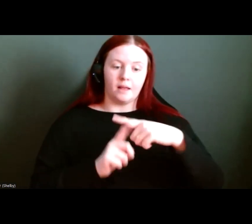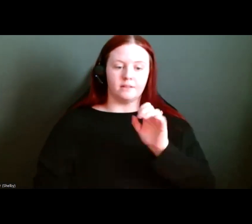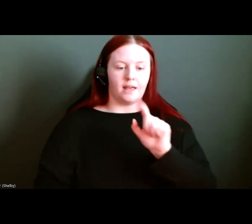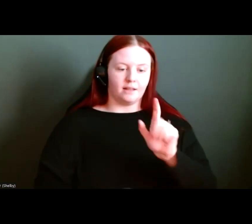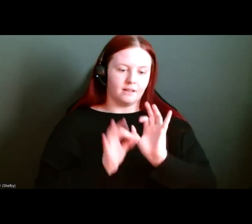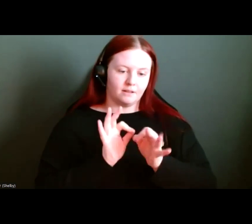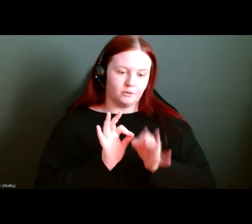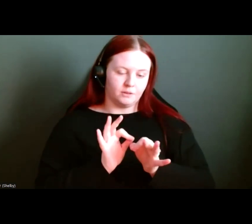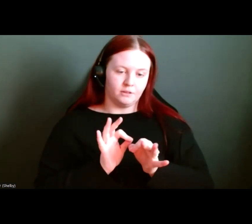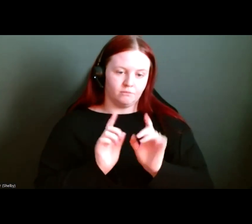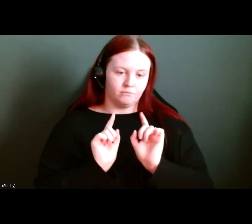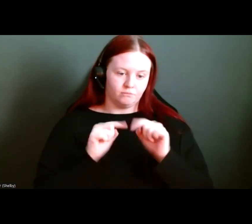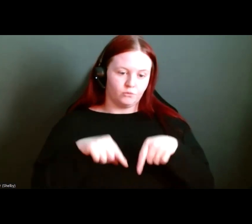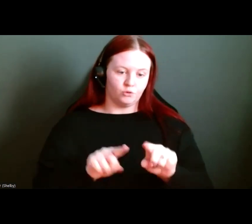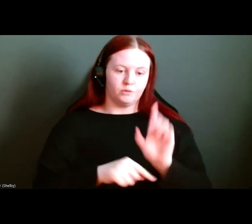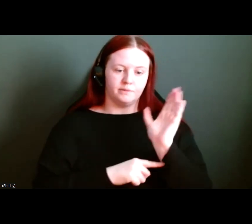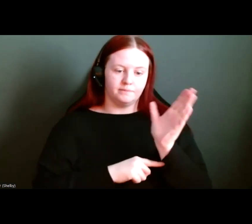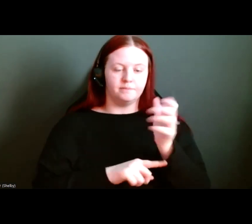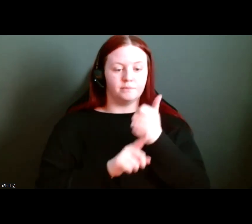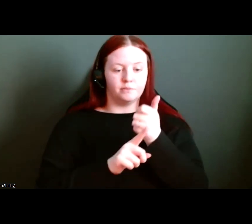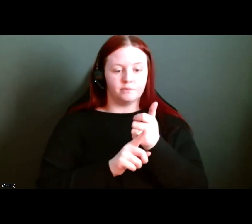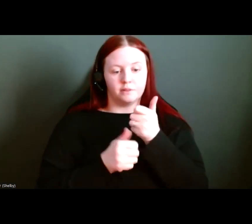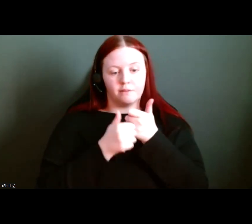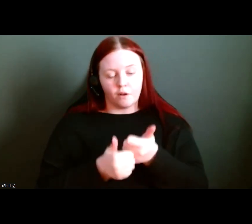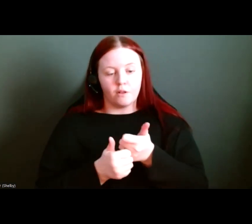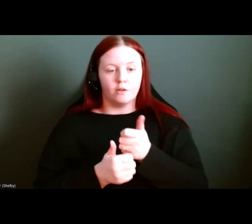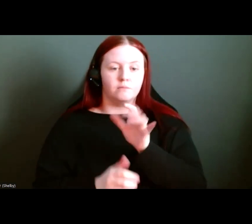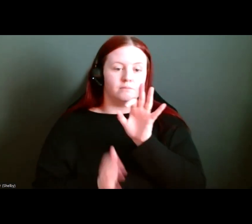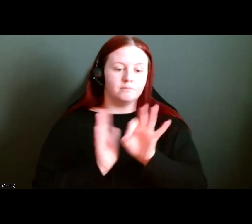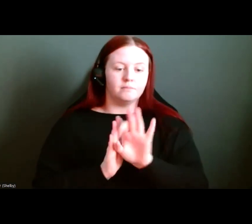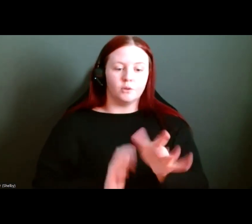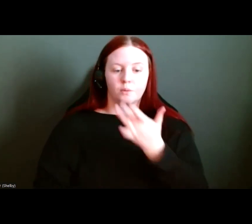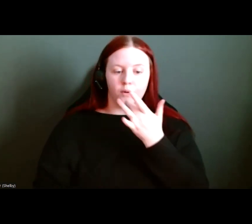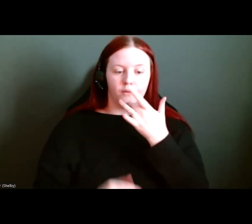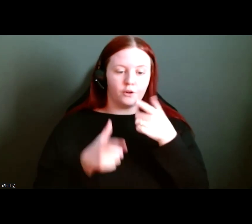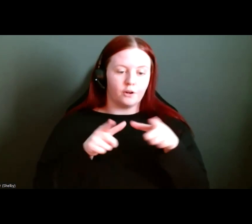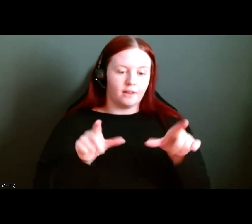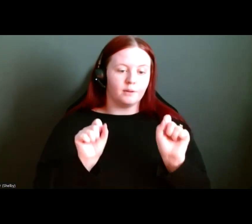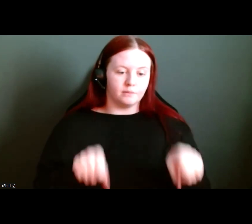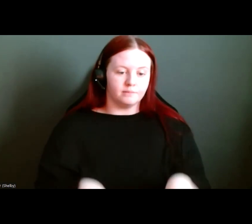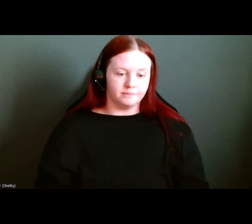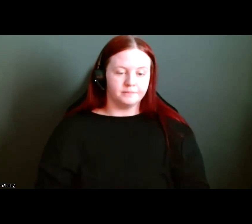available throughout the event so that you can follow along in your preferred language.